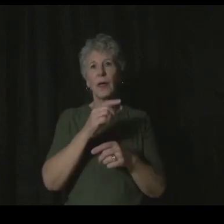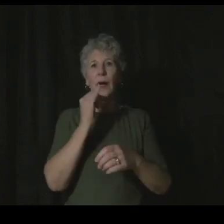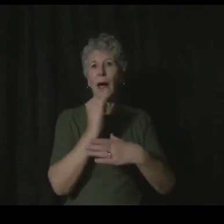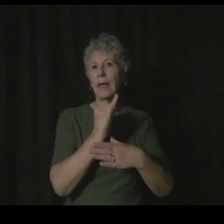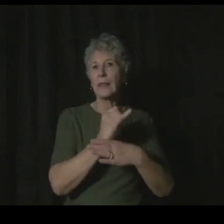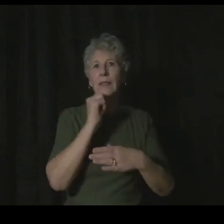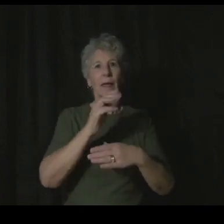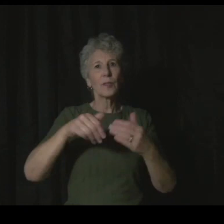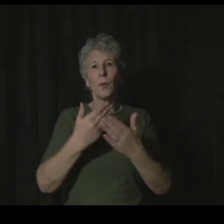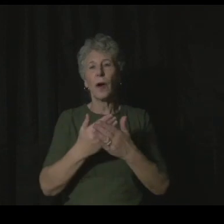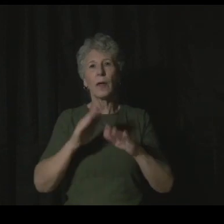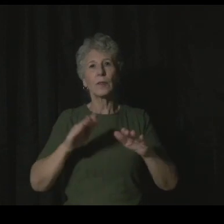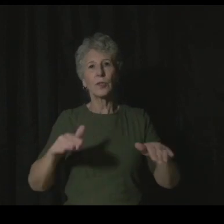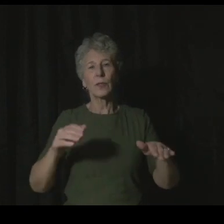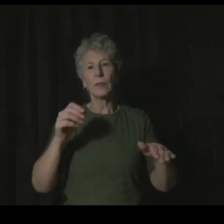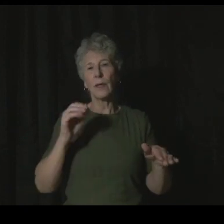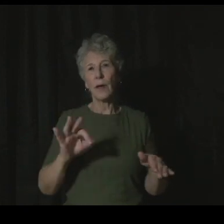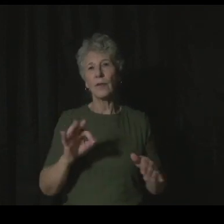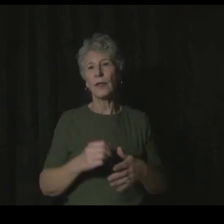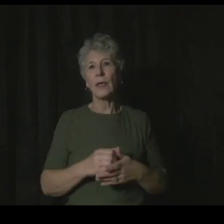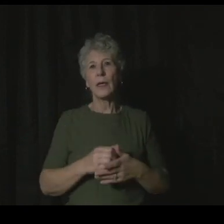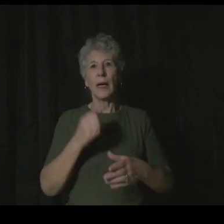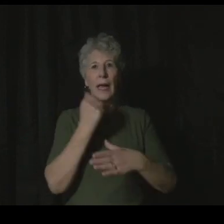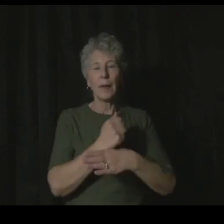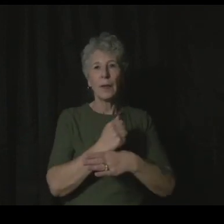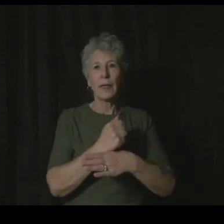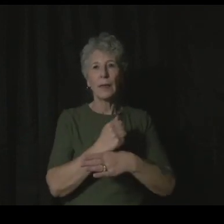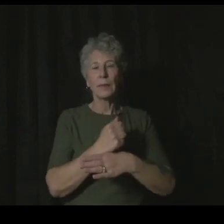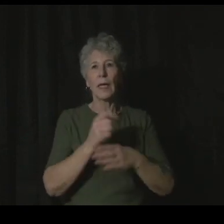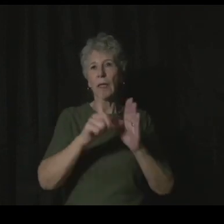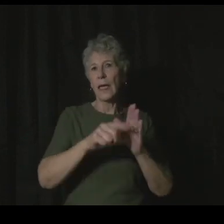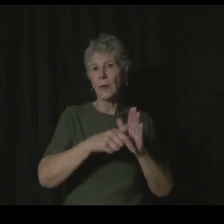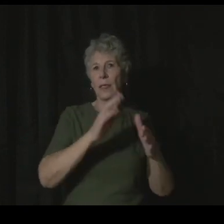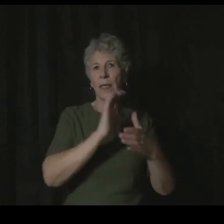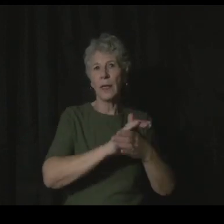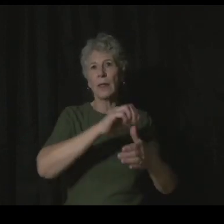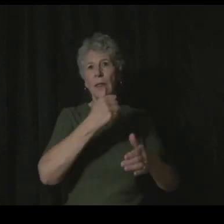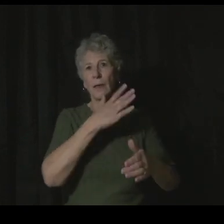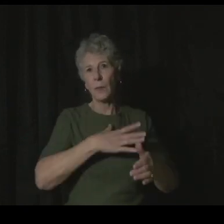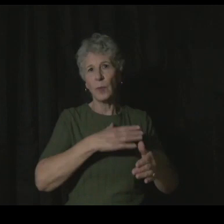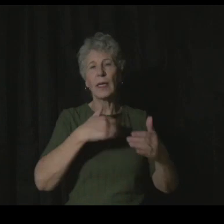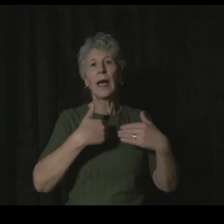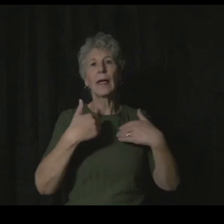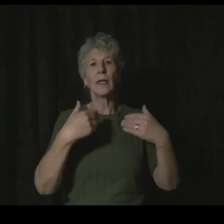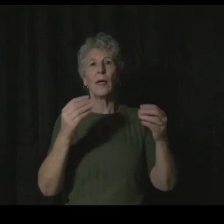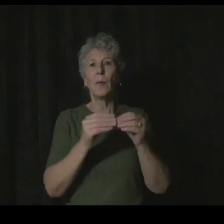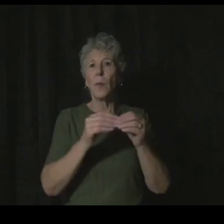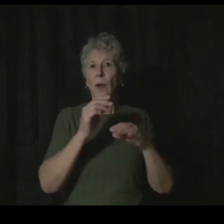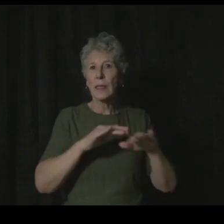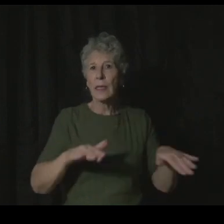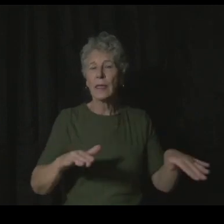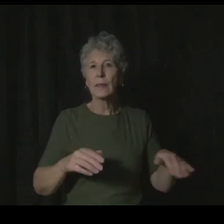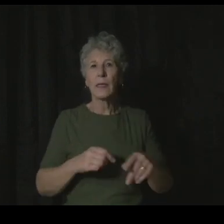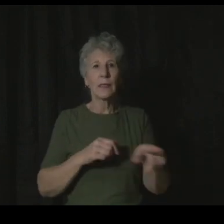Abraham. You know, later on he marries Keturah and has another 10 kids. They don't get the promise. Ishmael was